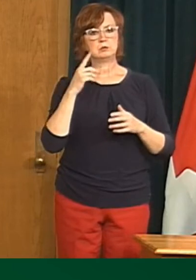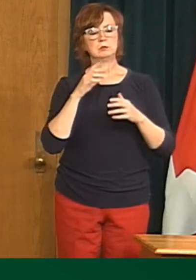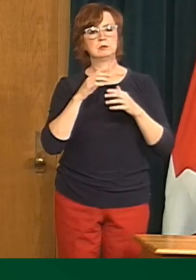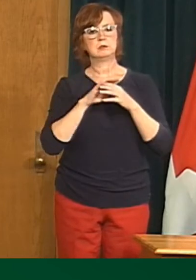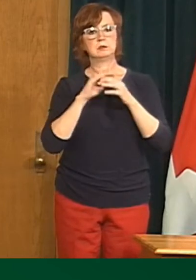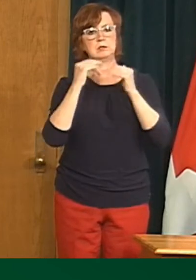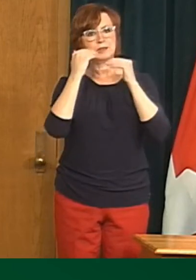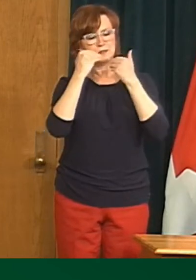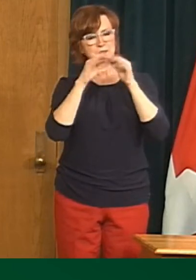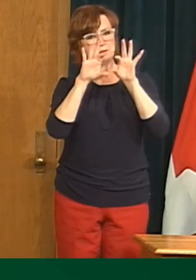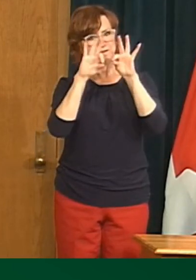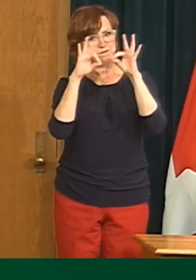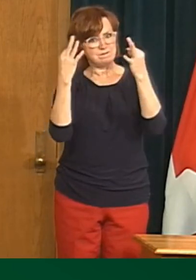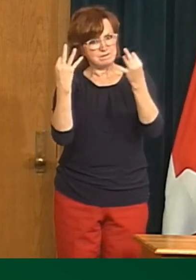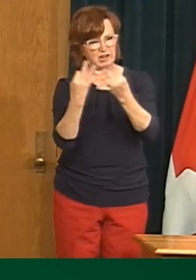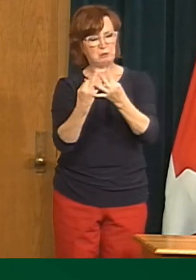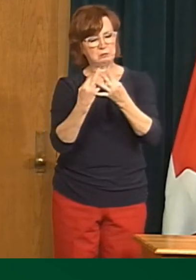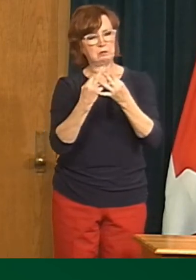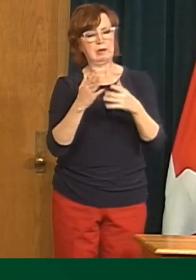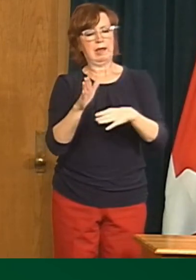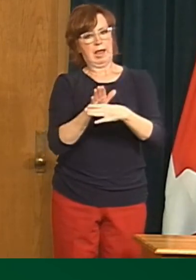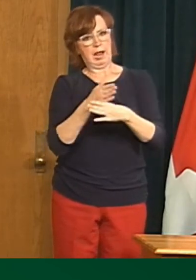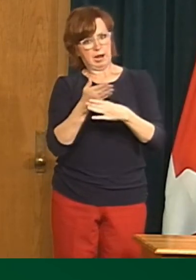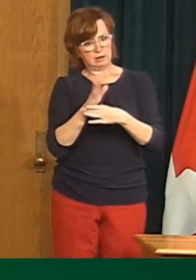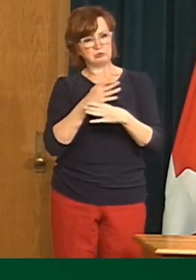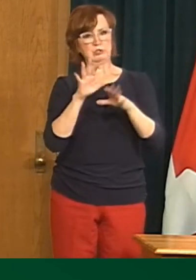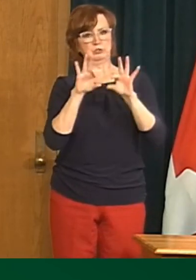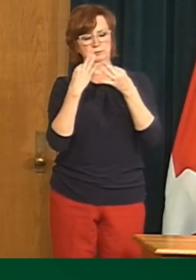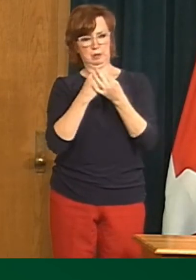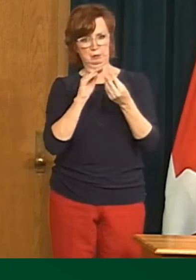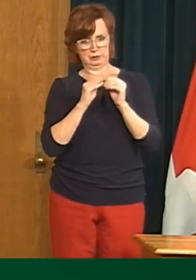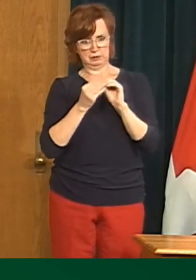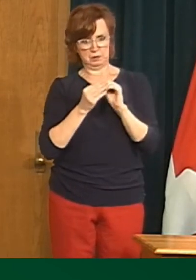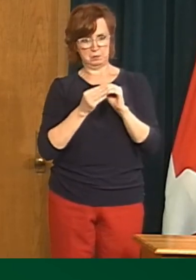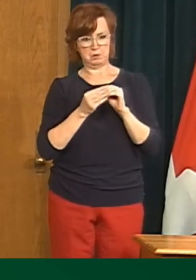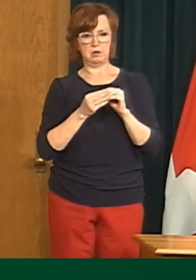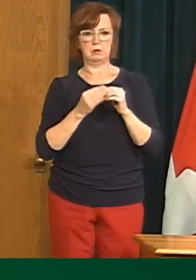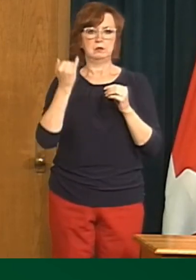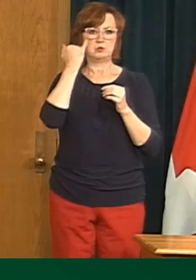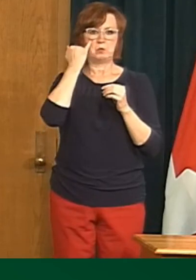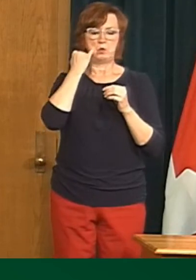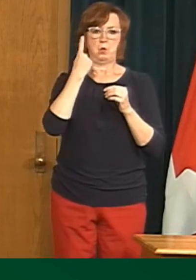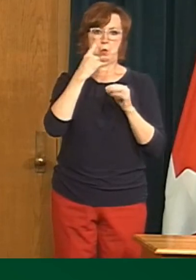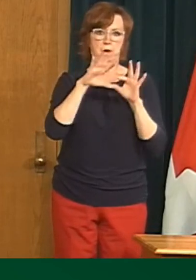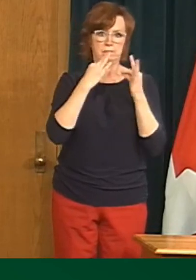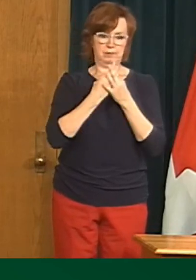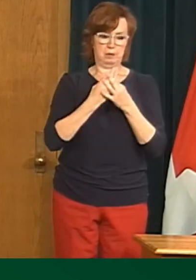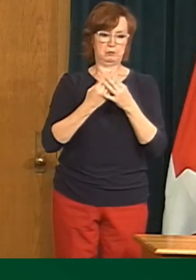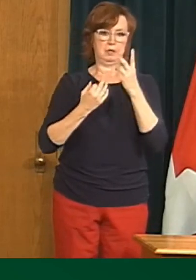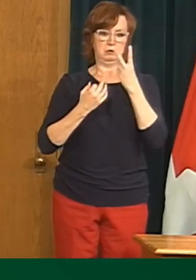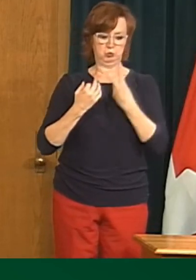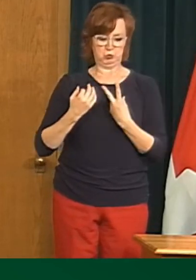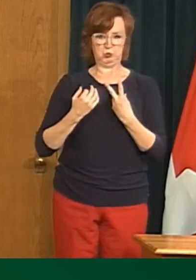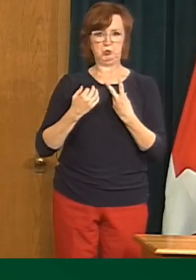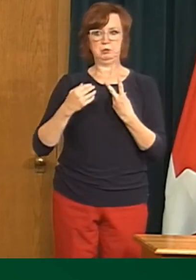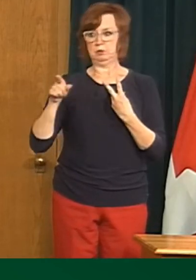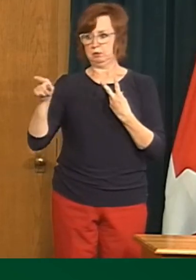the current guidance on the size of mass